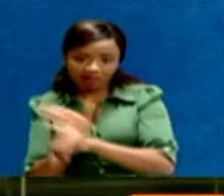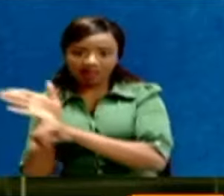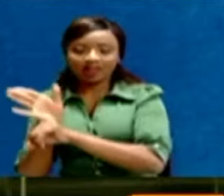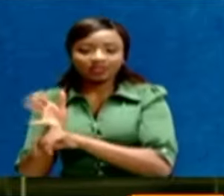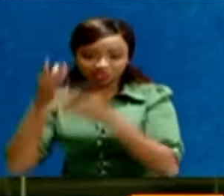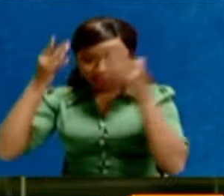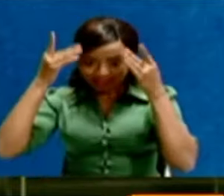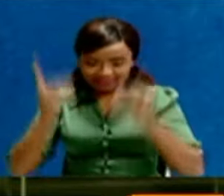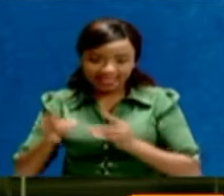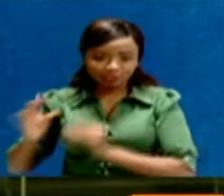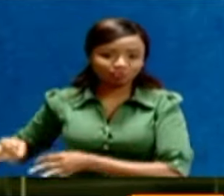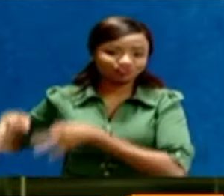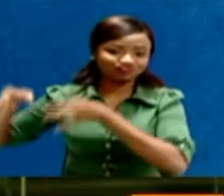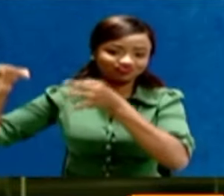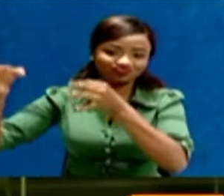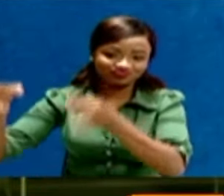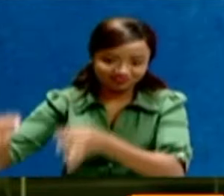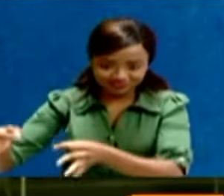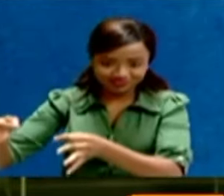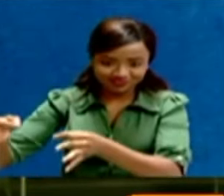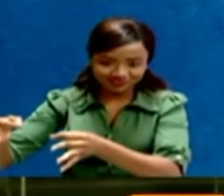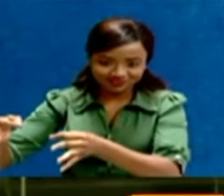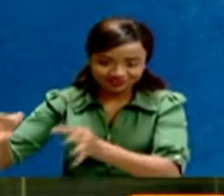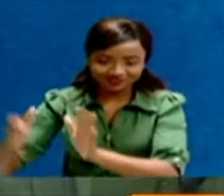solid reasons.